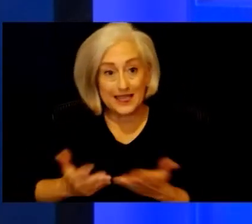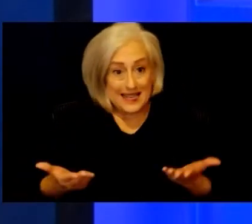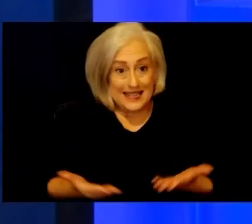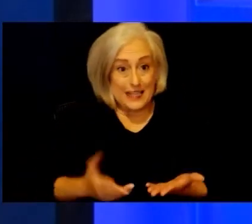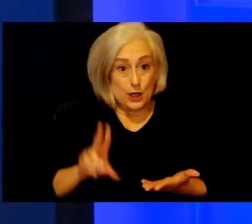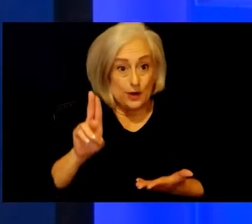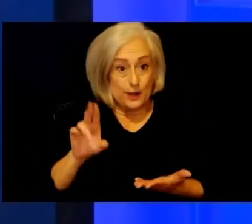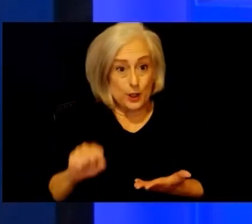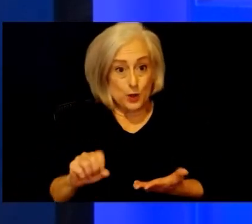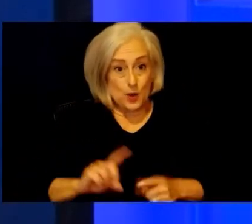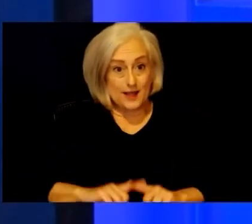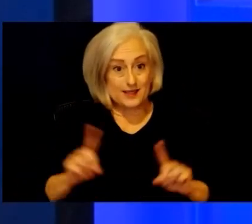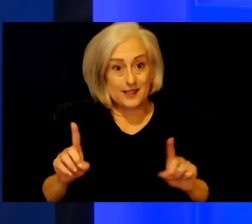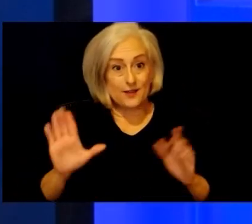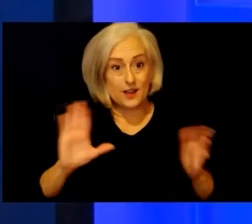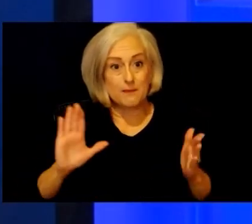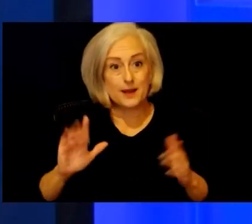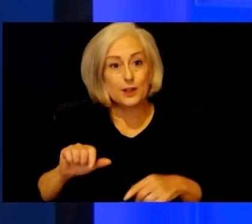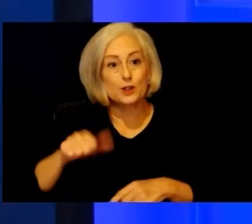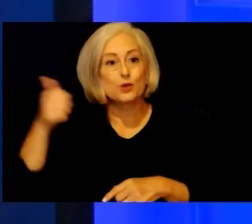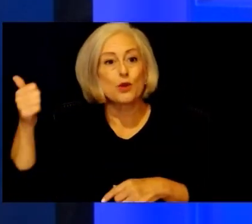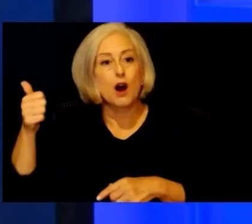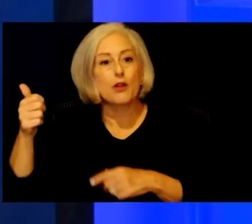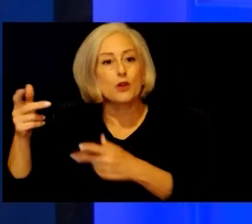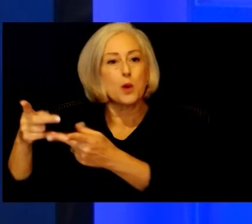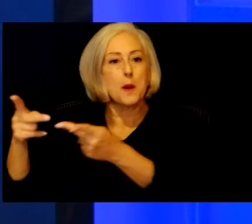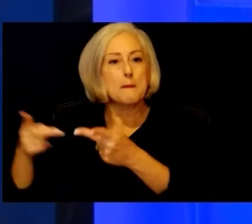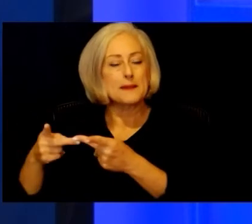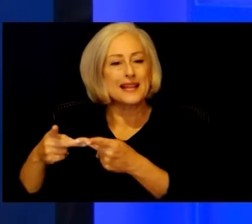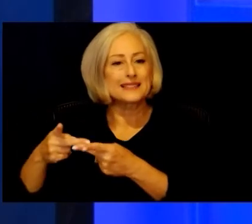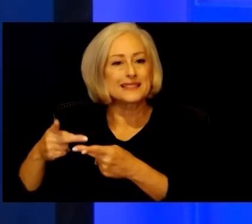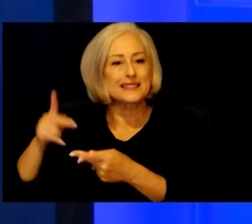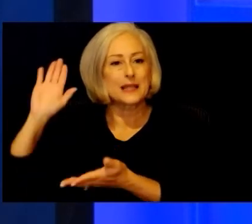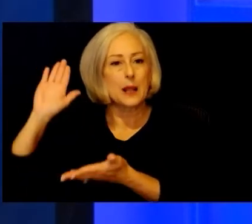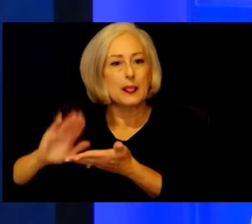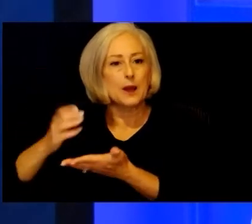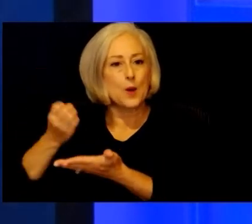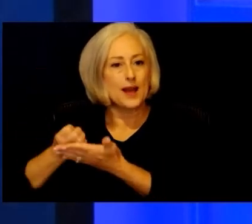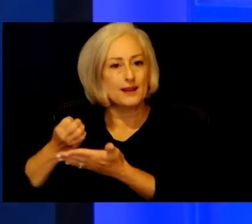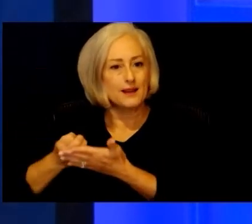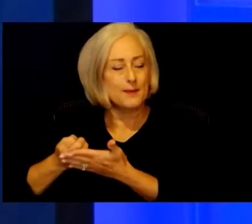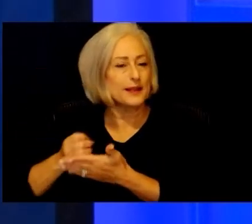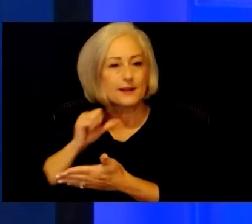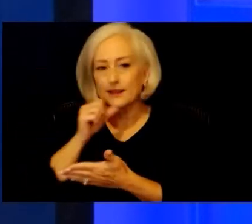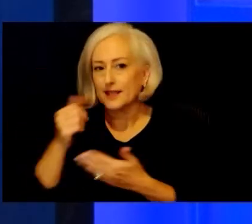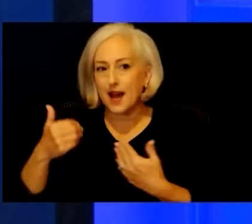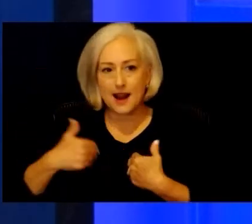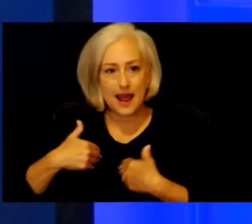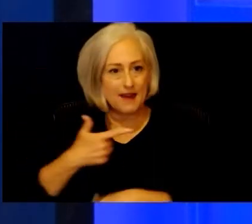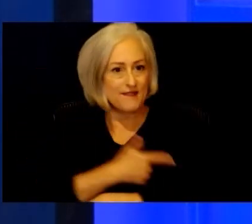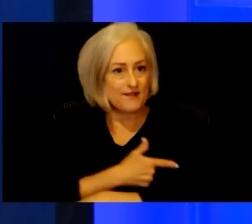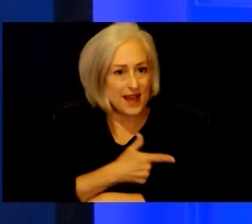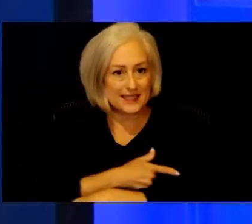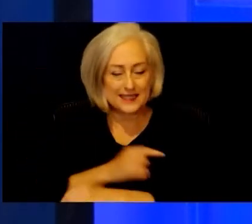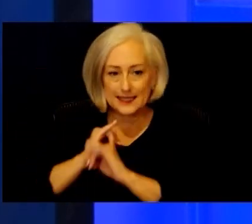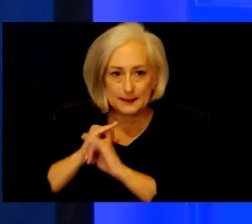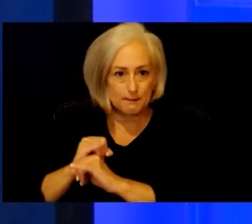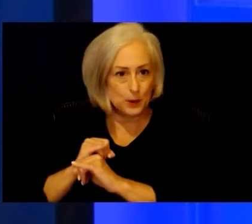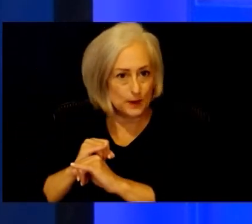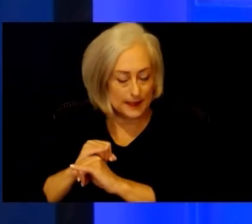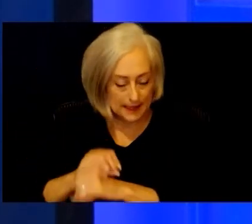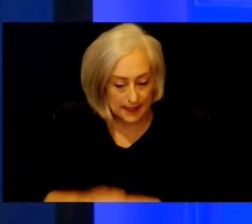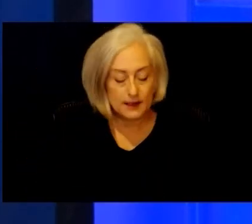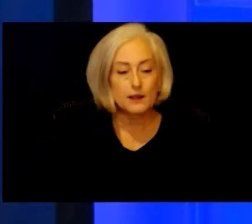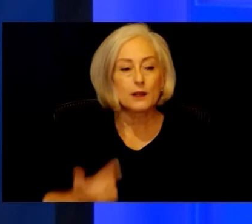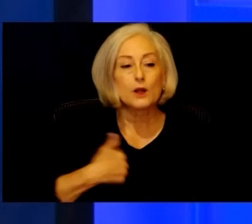those other lower resource countries who don't have vaccine immunity. We know that there are a lot of